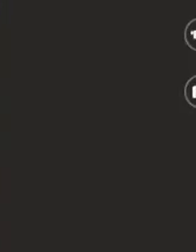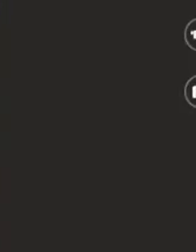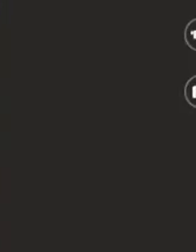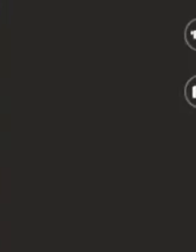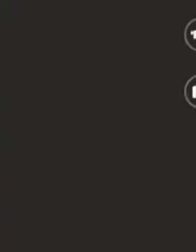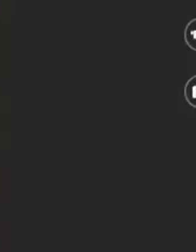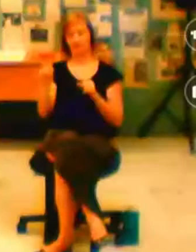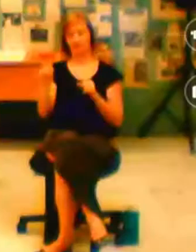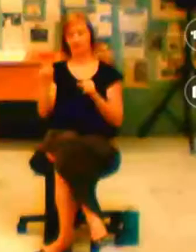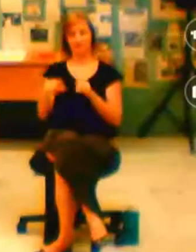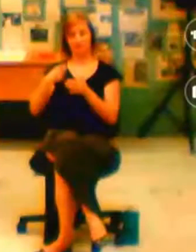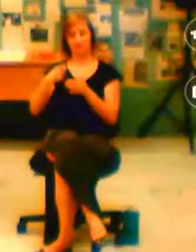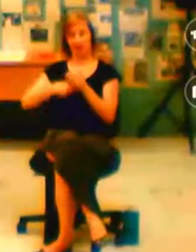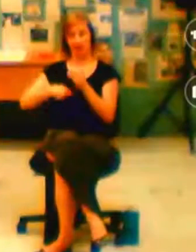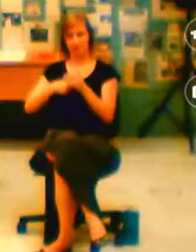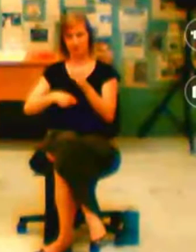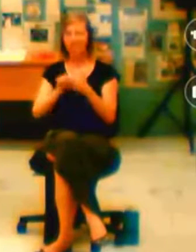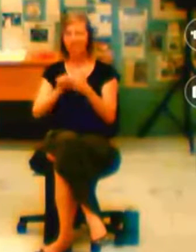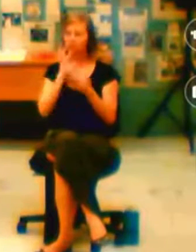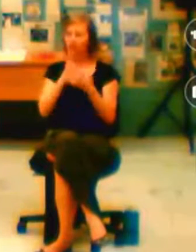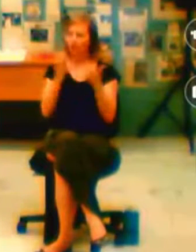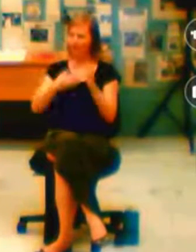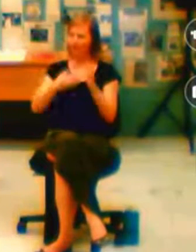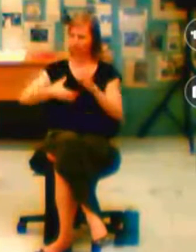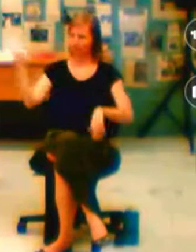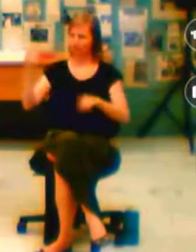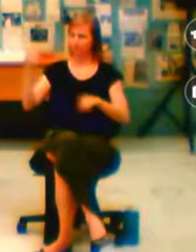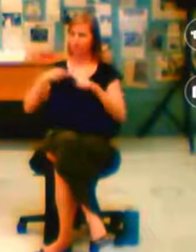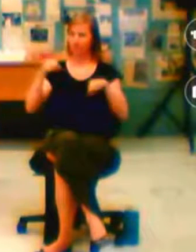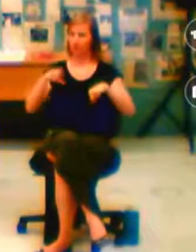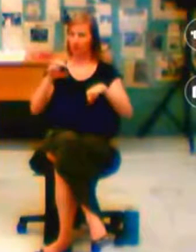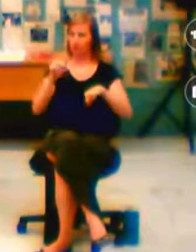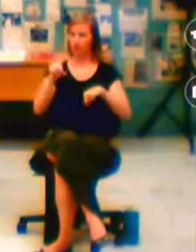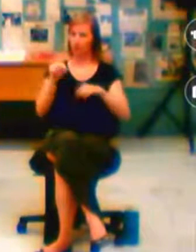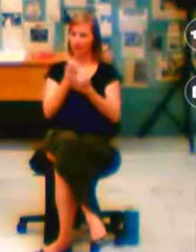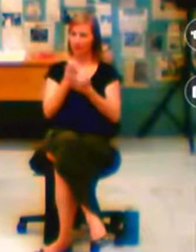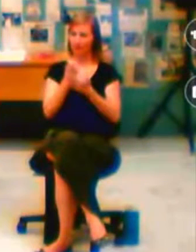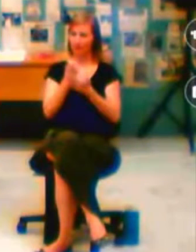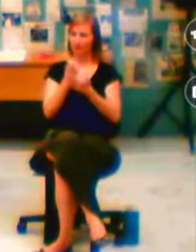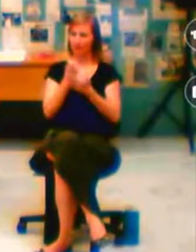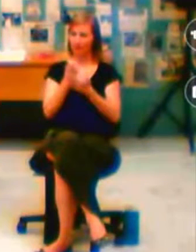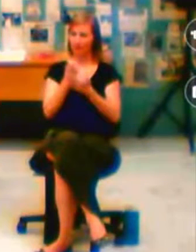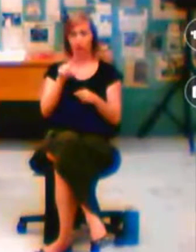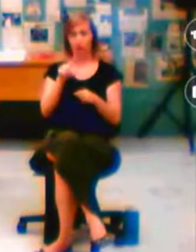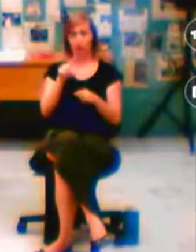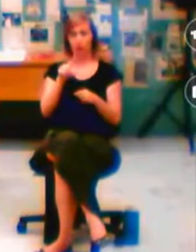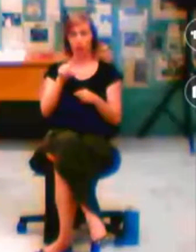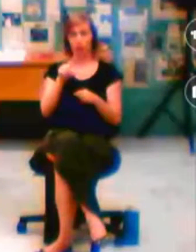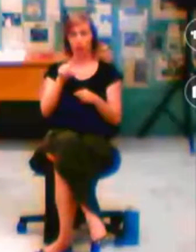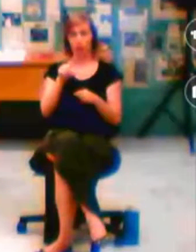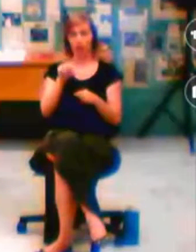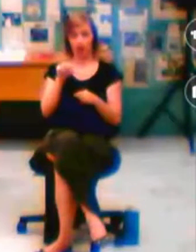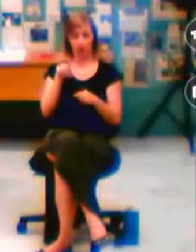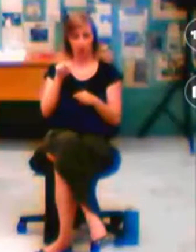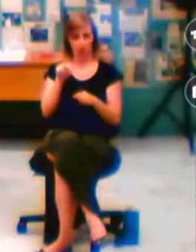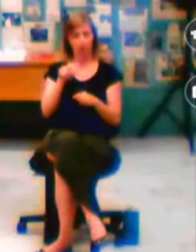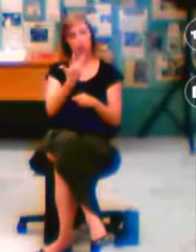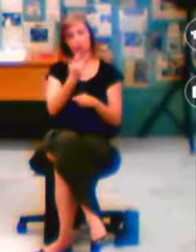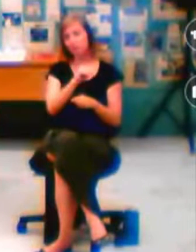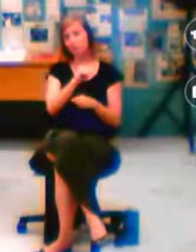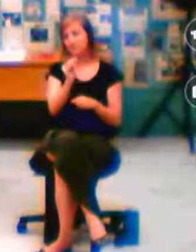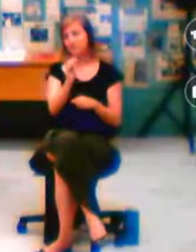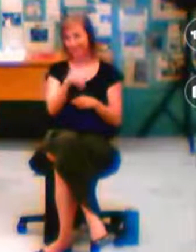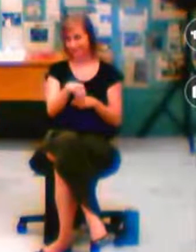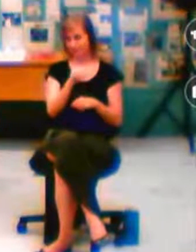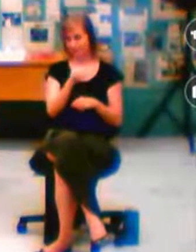accurately. In terms of taxes, how many companies are going to stick around for a 14.63% tax? You're